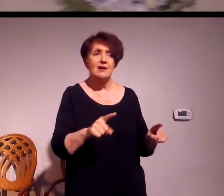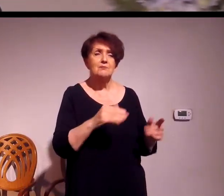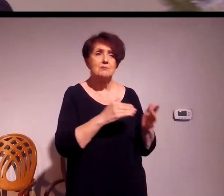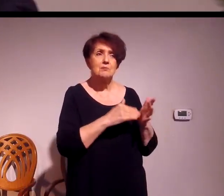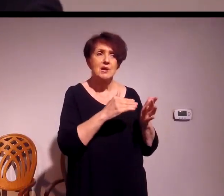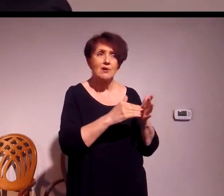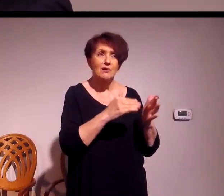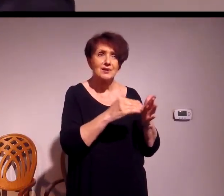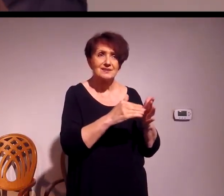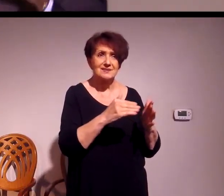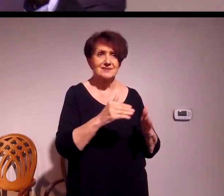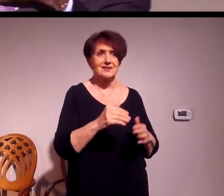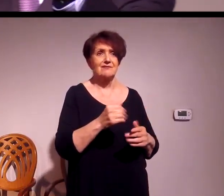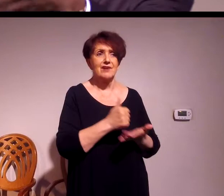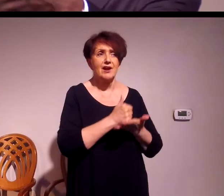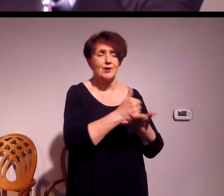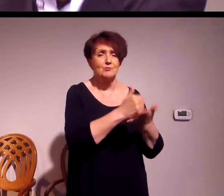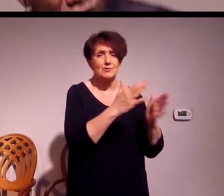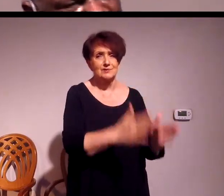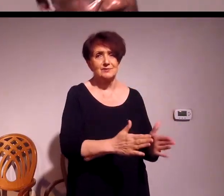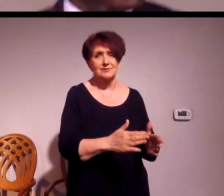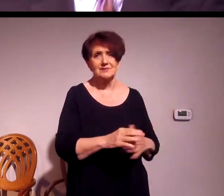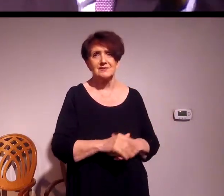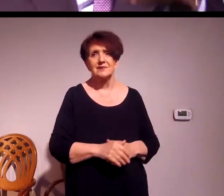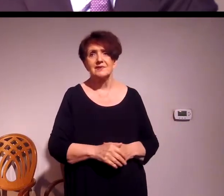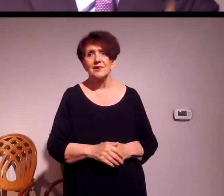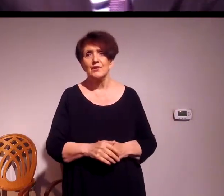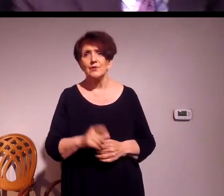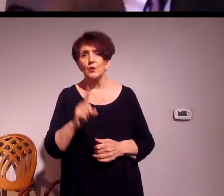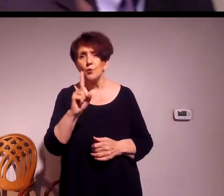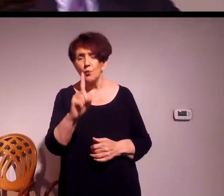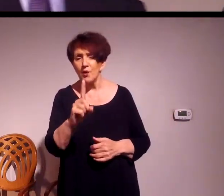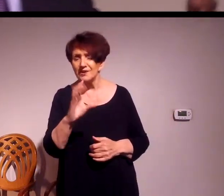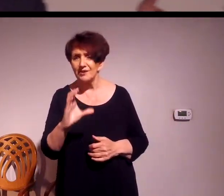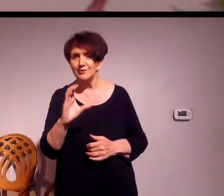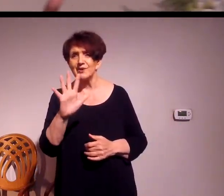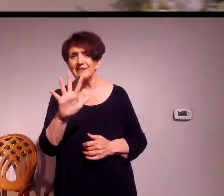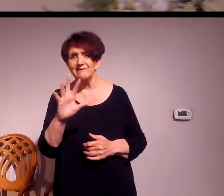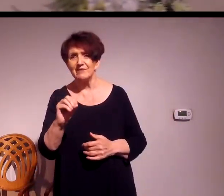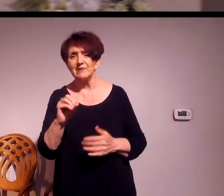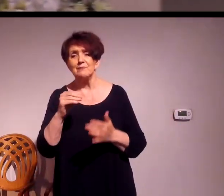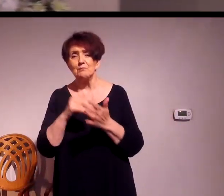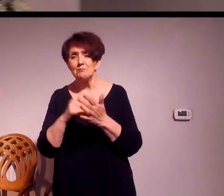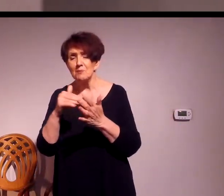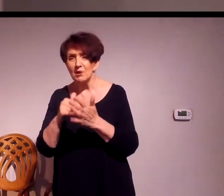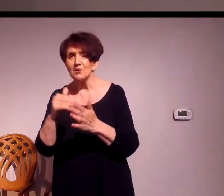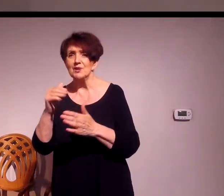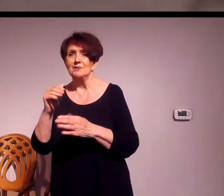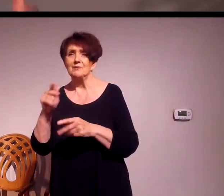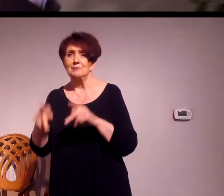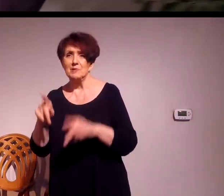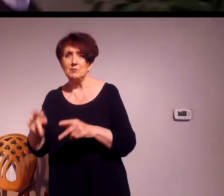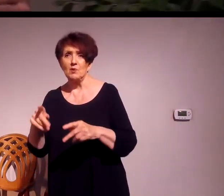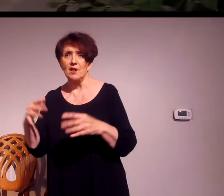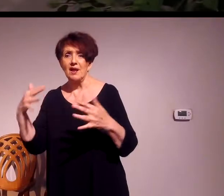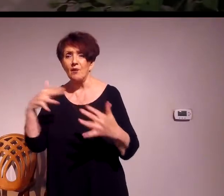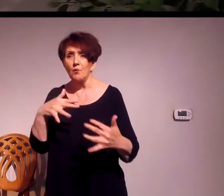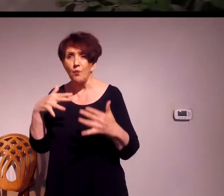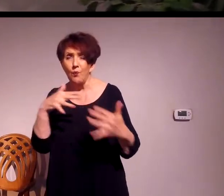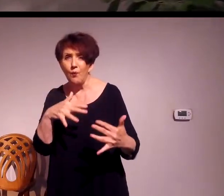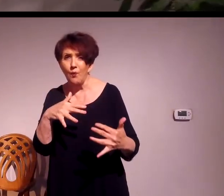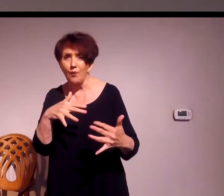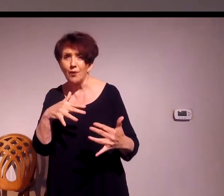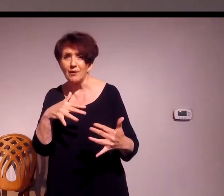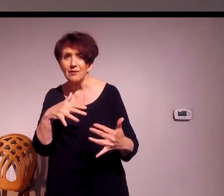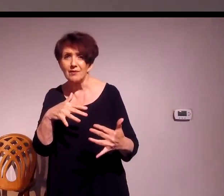point in time on this planet, there are 150 million people at war. At any given point in time, any day, any time. But 150